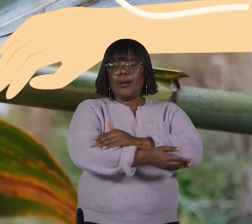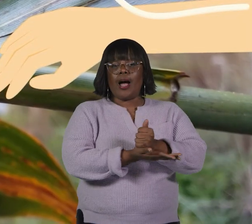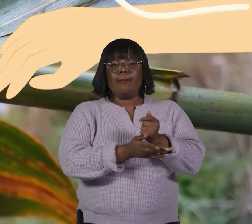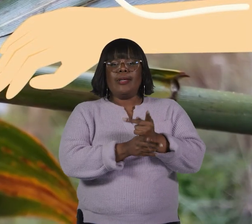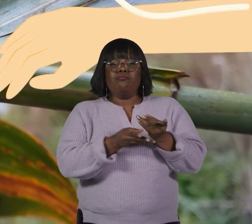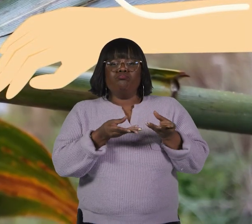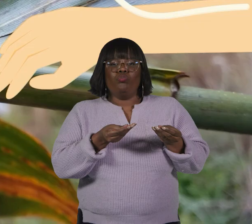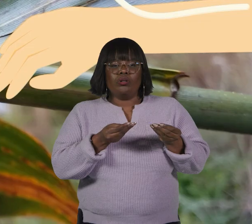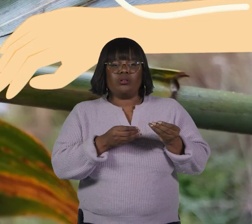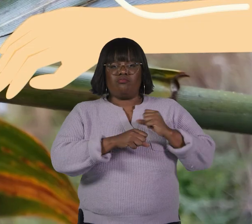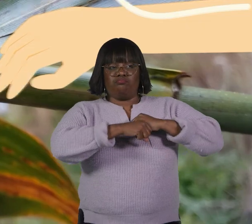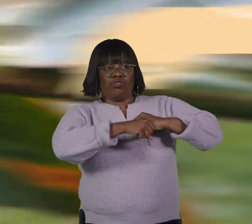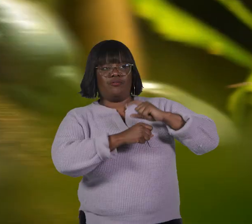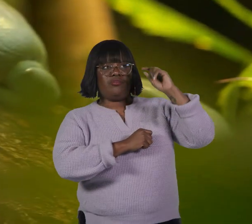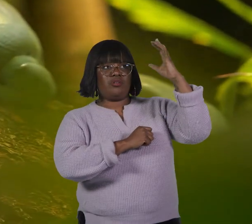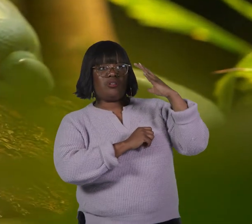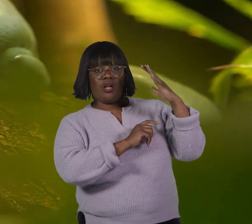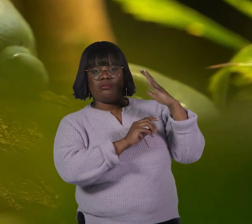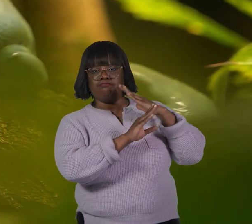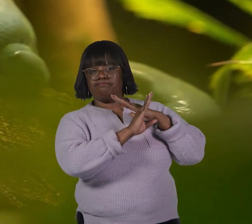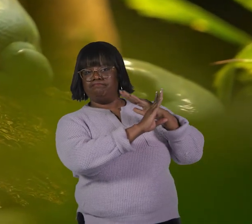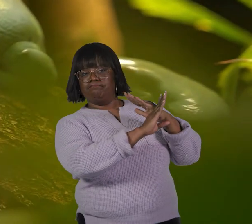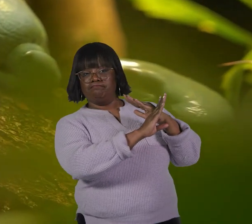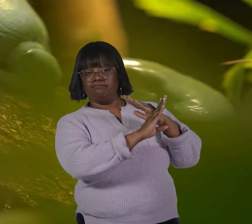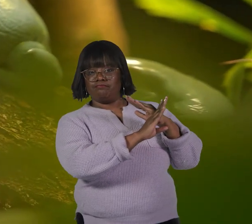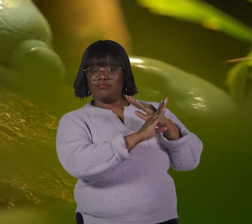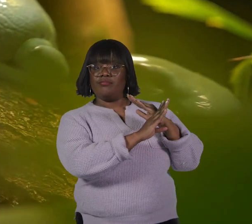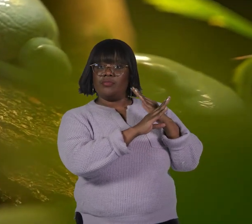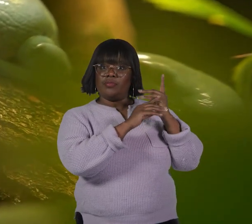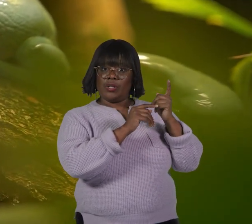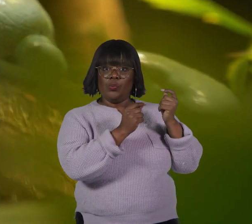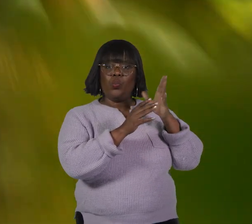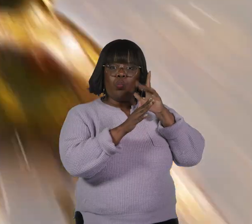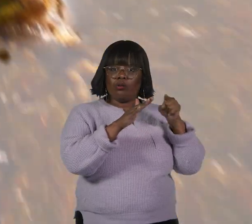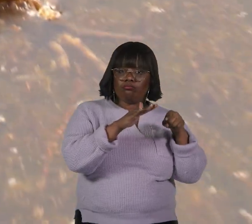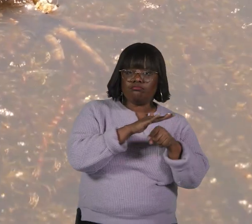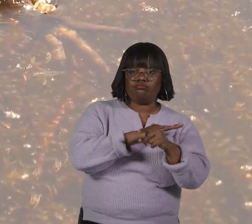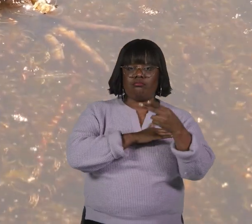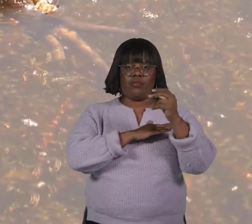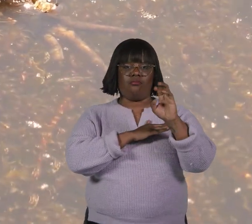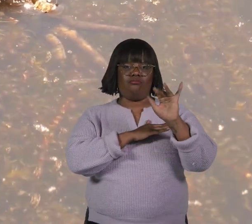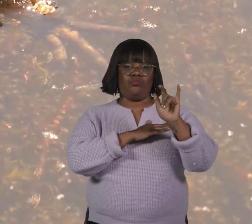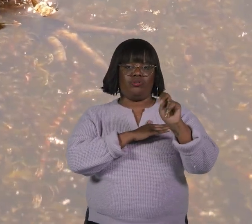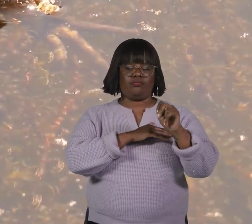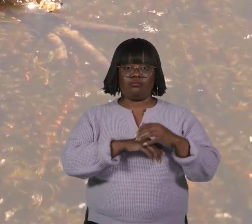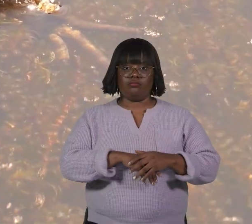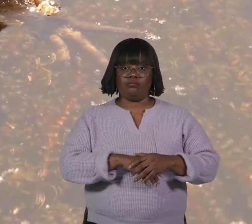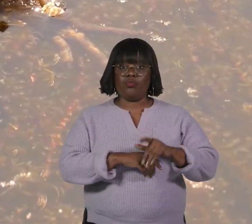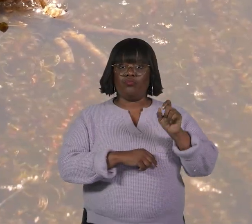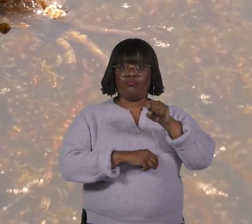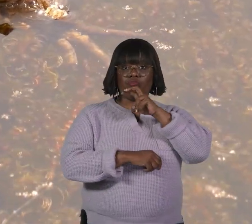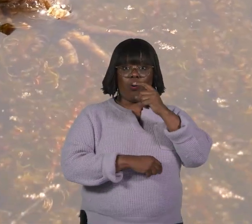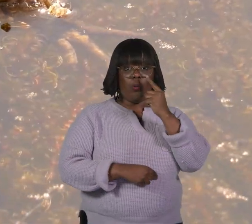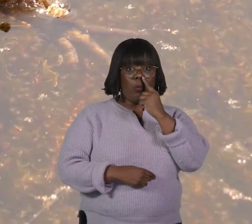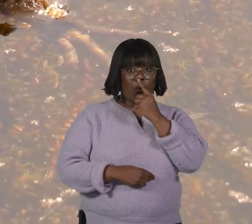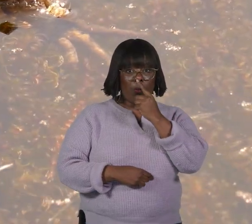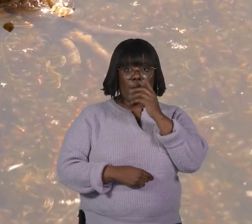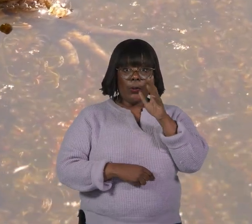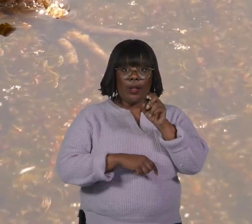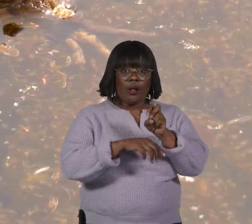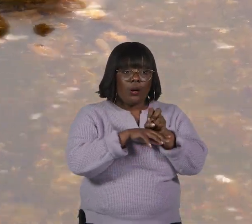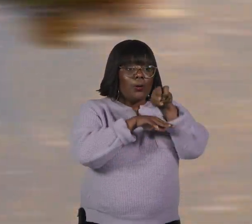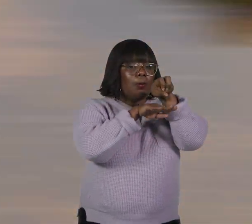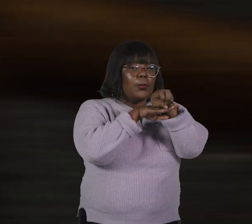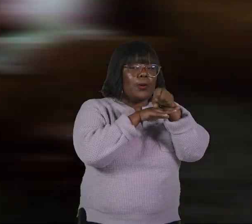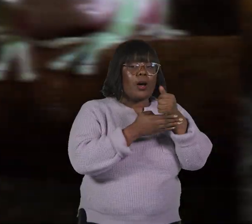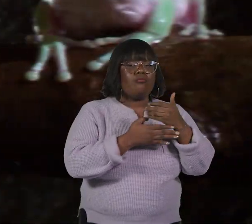protected from the sun's rays. It then goes into hibernation. Only the frog's nostrils are exposed, so it